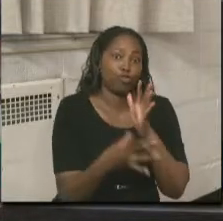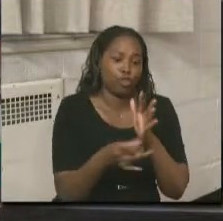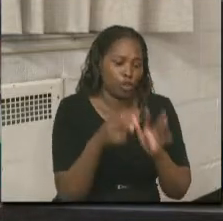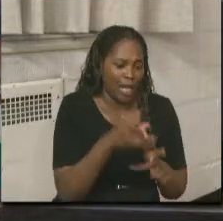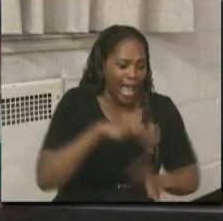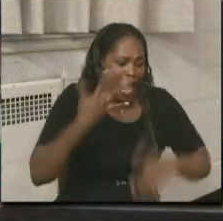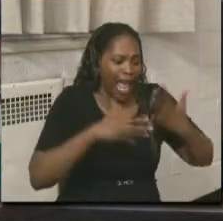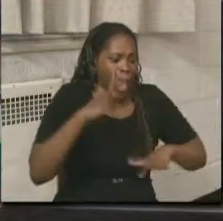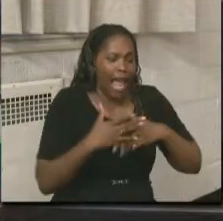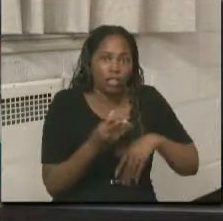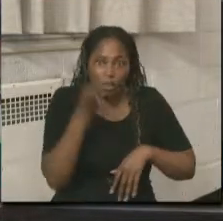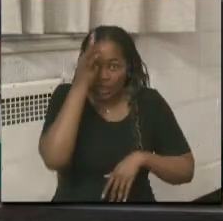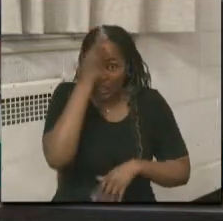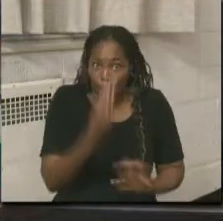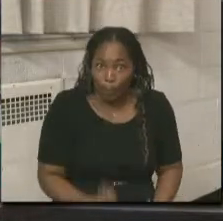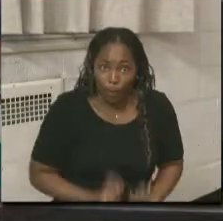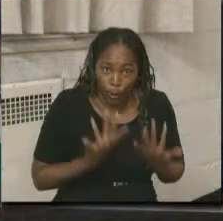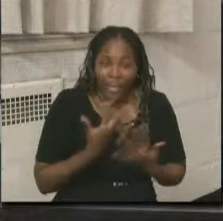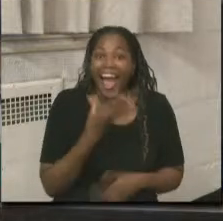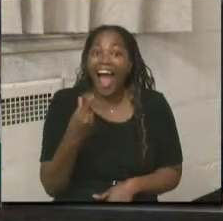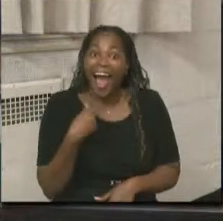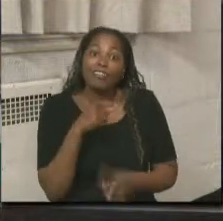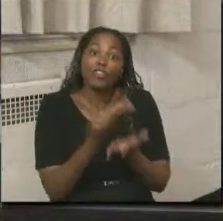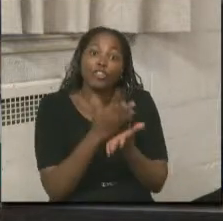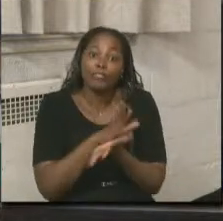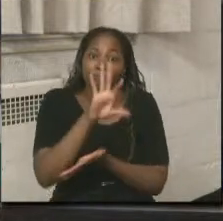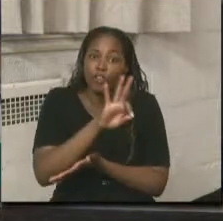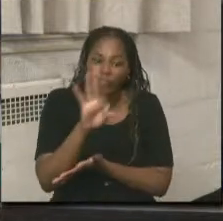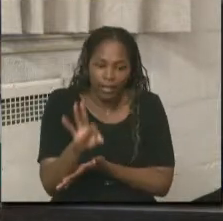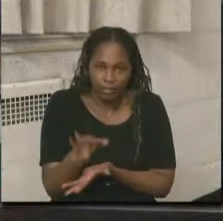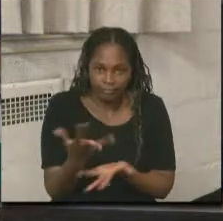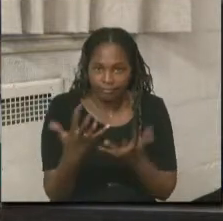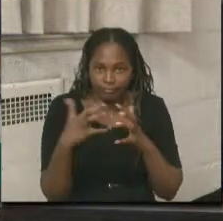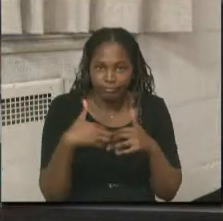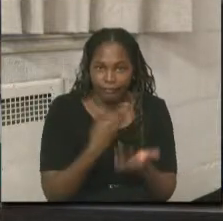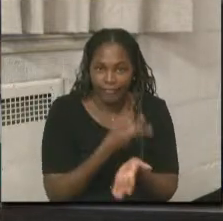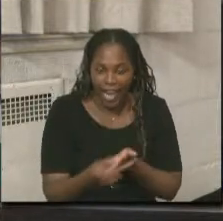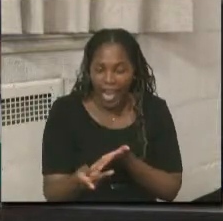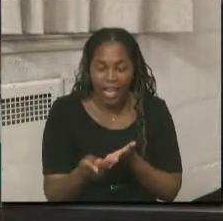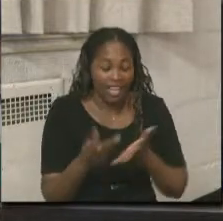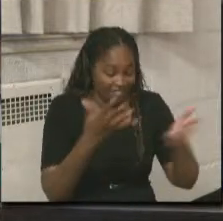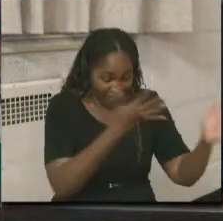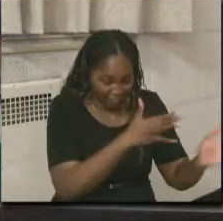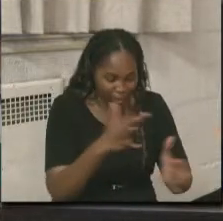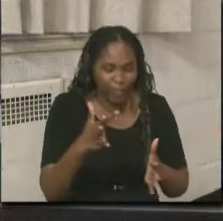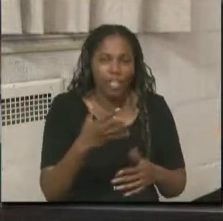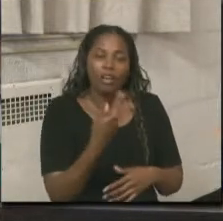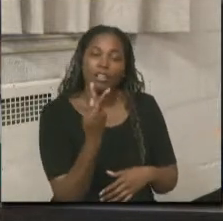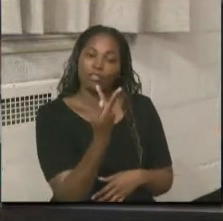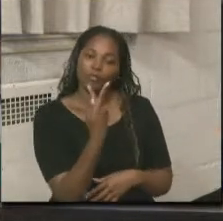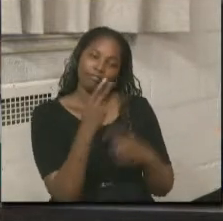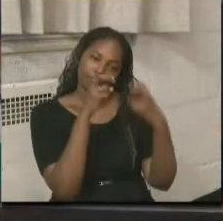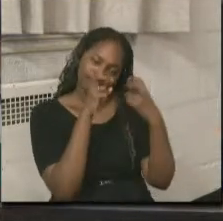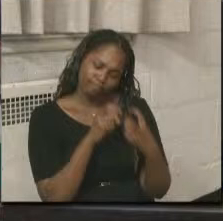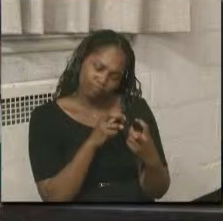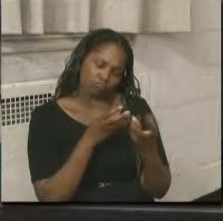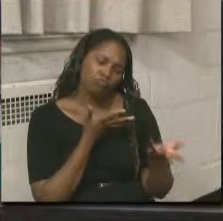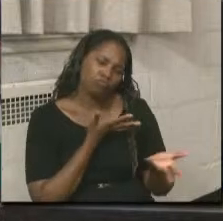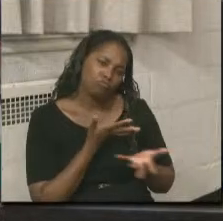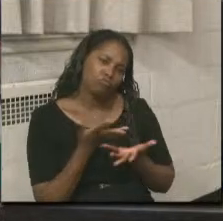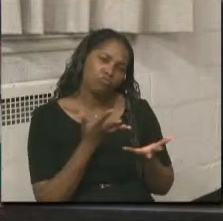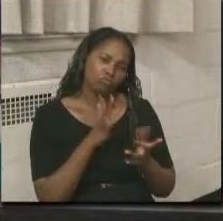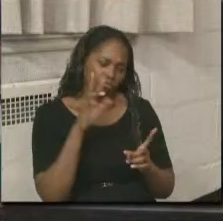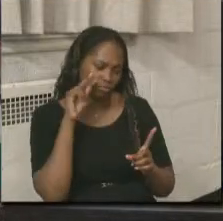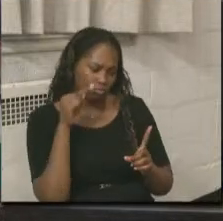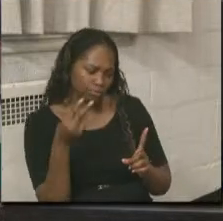fries, we had a moment to sit there and just talk and really get to understand each other and our perspectives. And I really